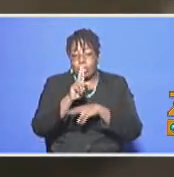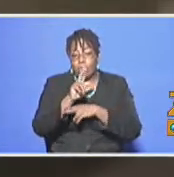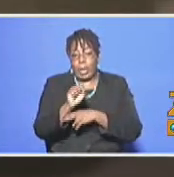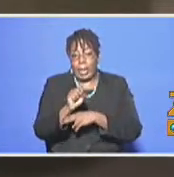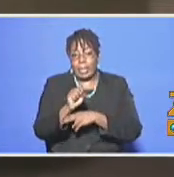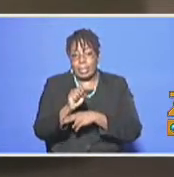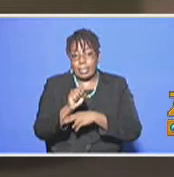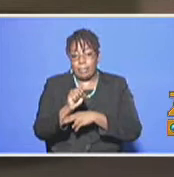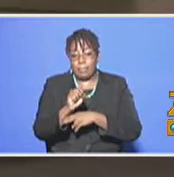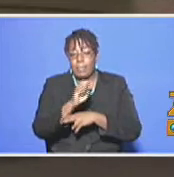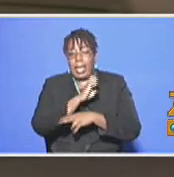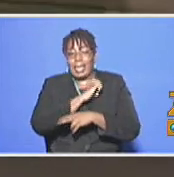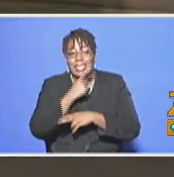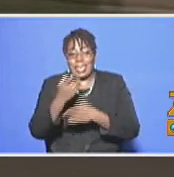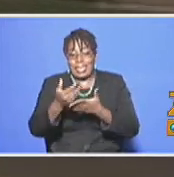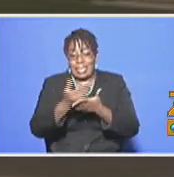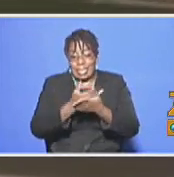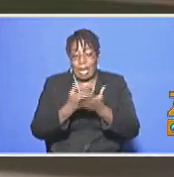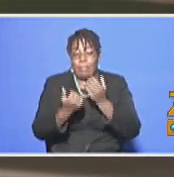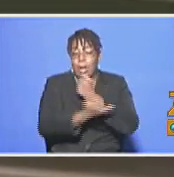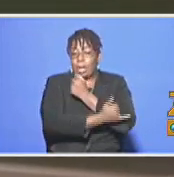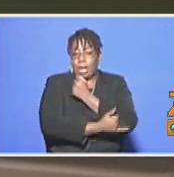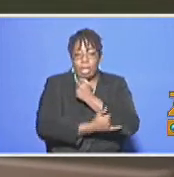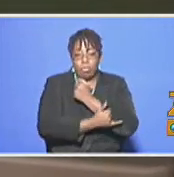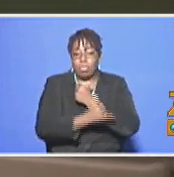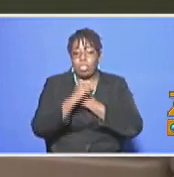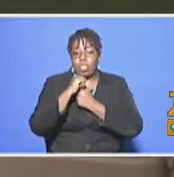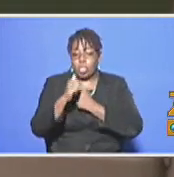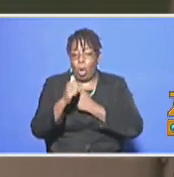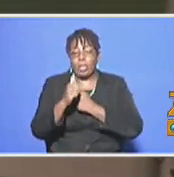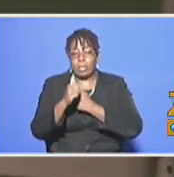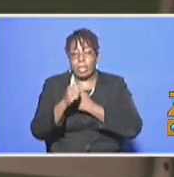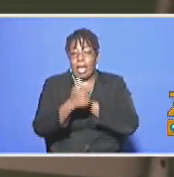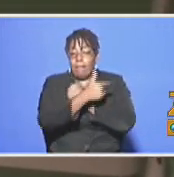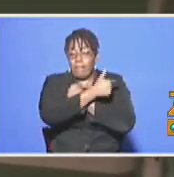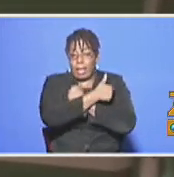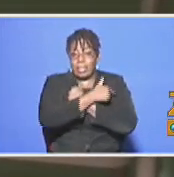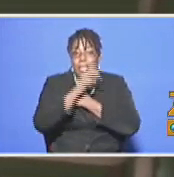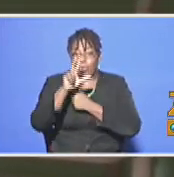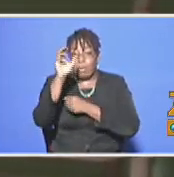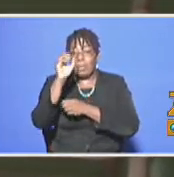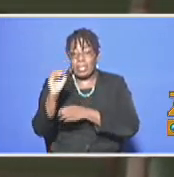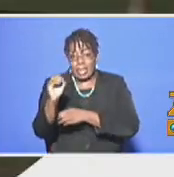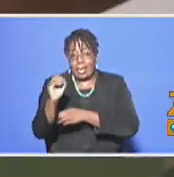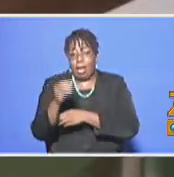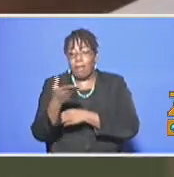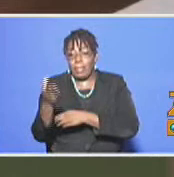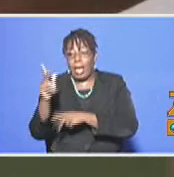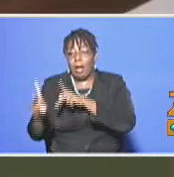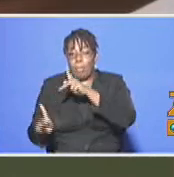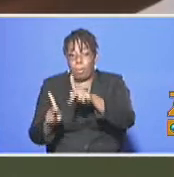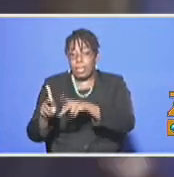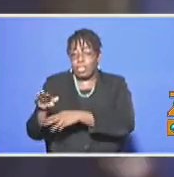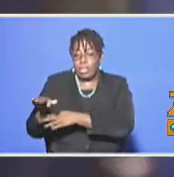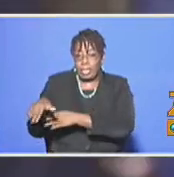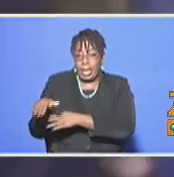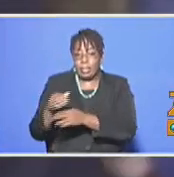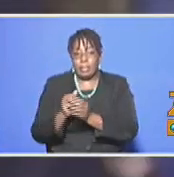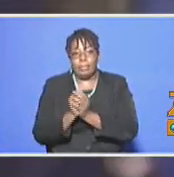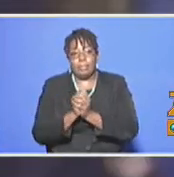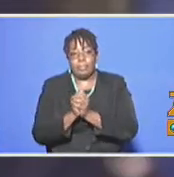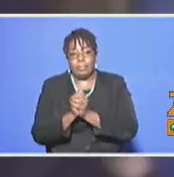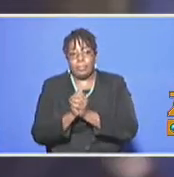while Etienne says some countries have not been able to vaccinate 3% of their populations. The 24 million doses of